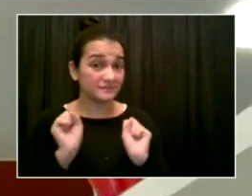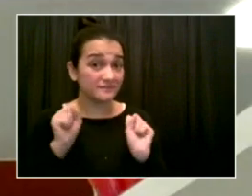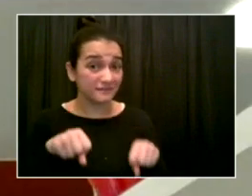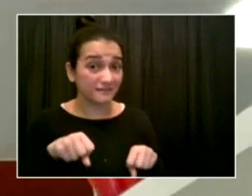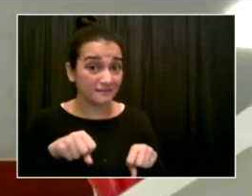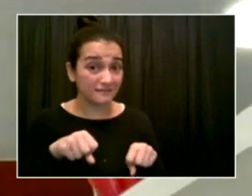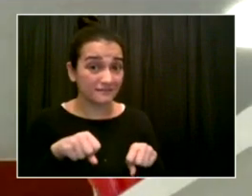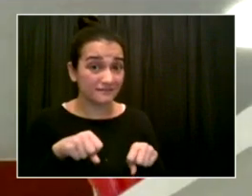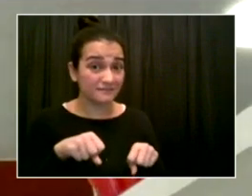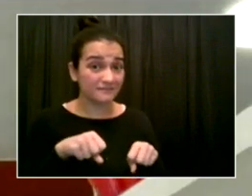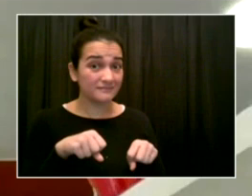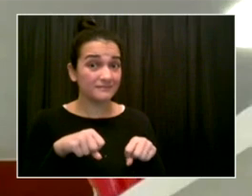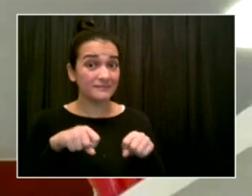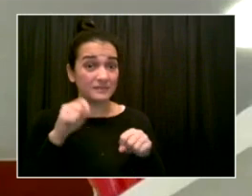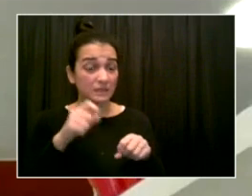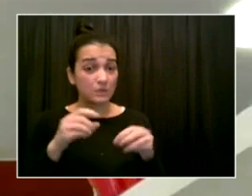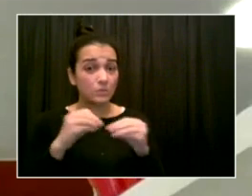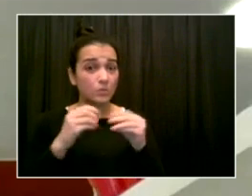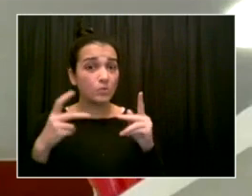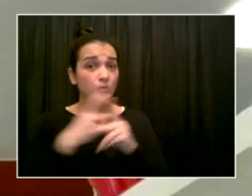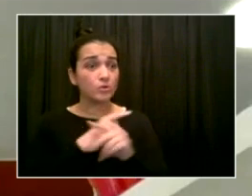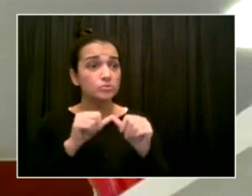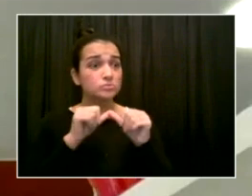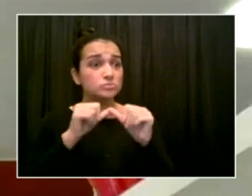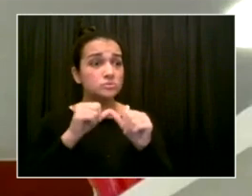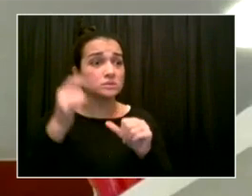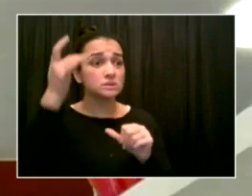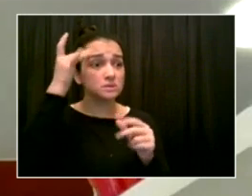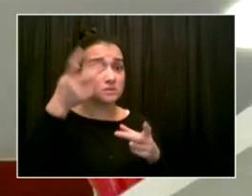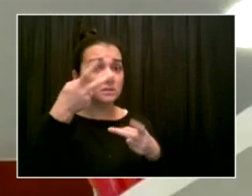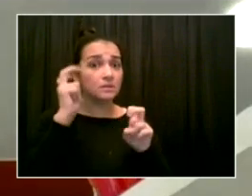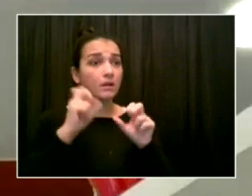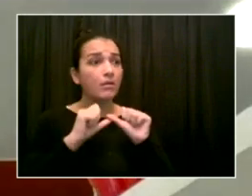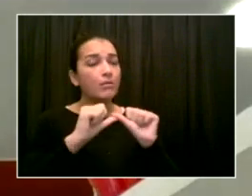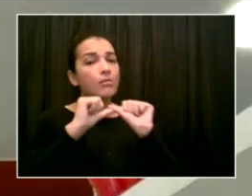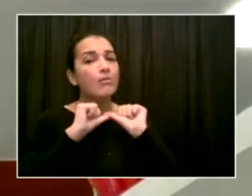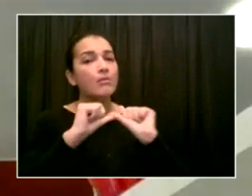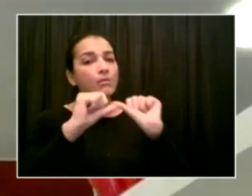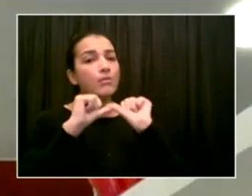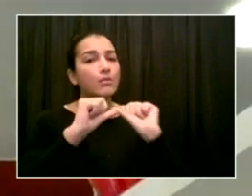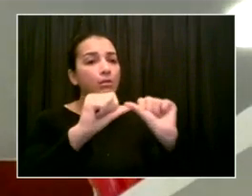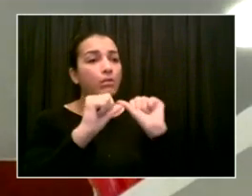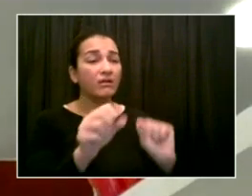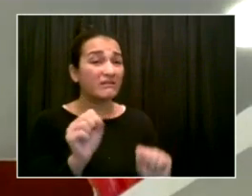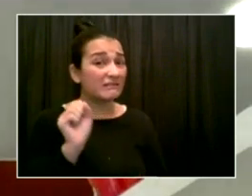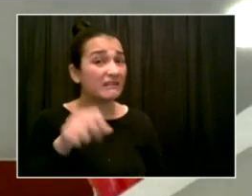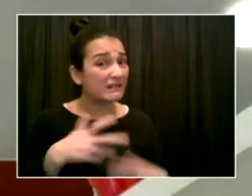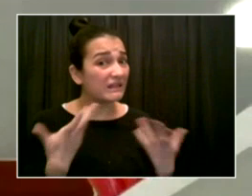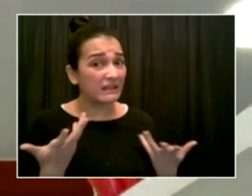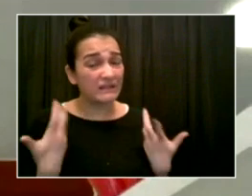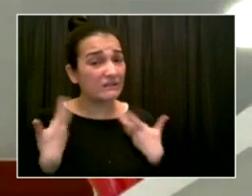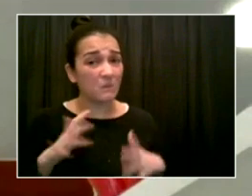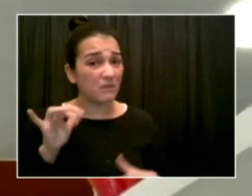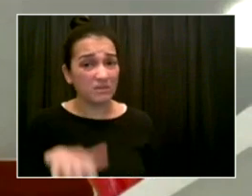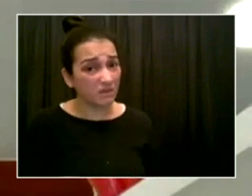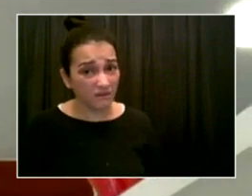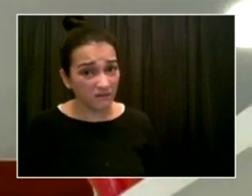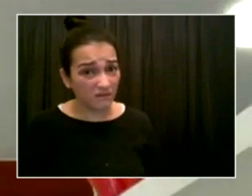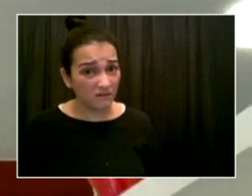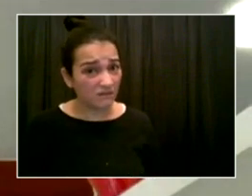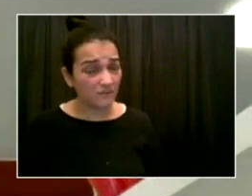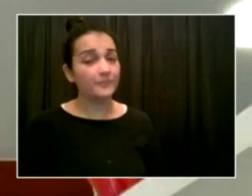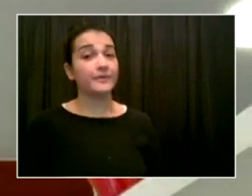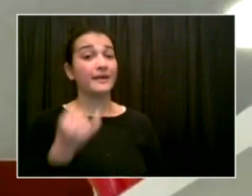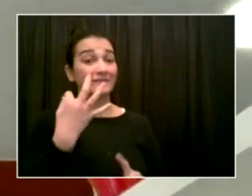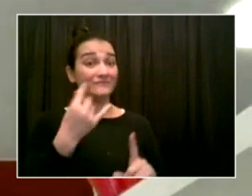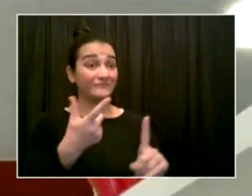difficulty breathing, even mental health issues that could have been prevented if they would have gotten the vaccine earlier on. But don't just do it for yourself.